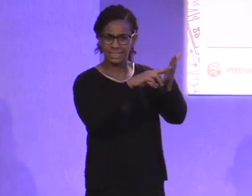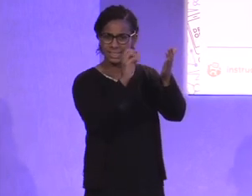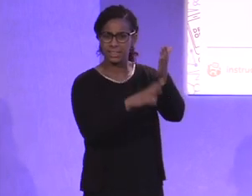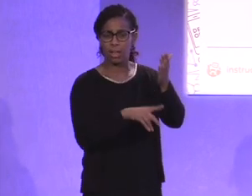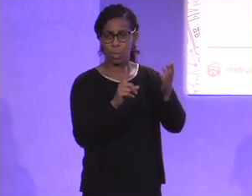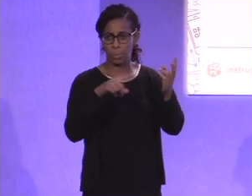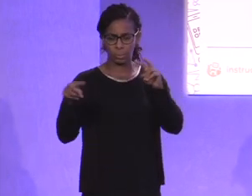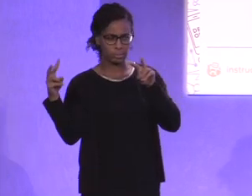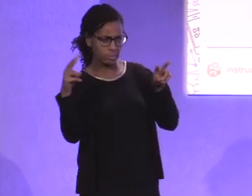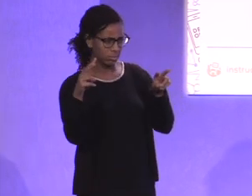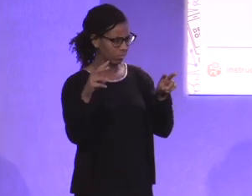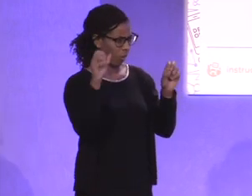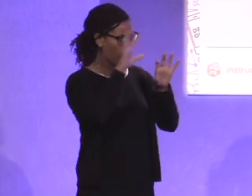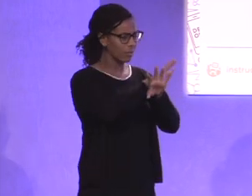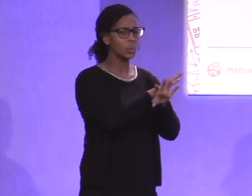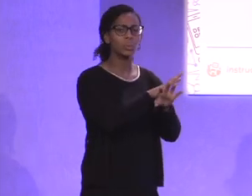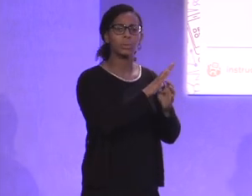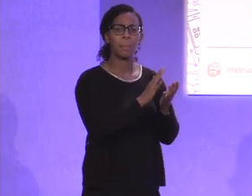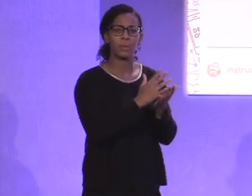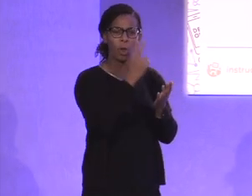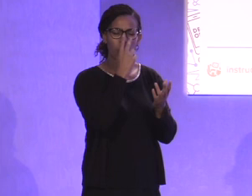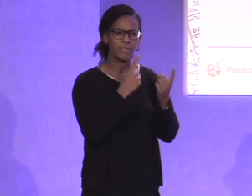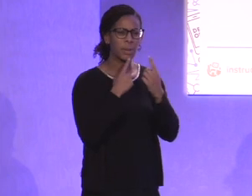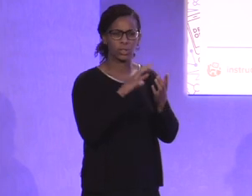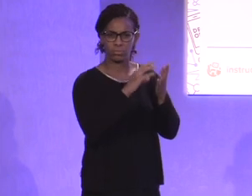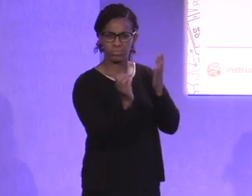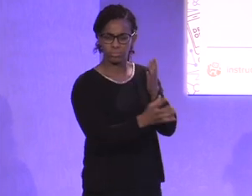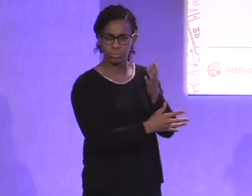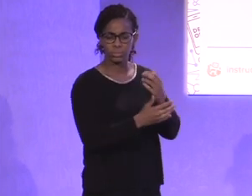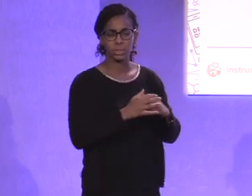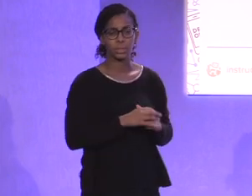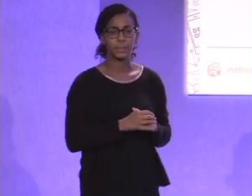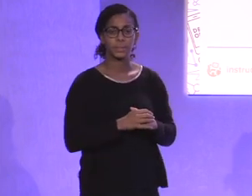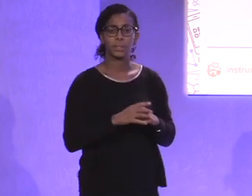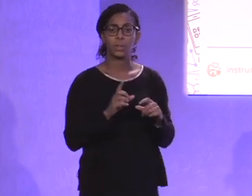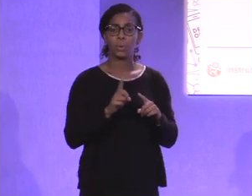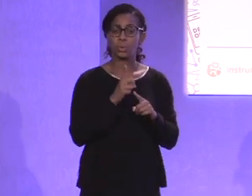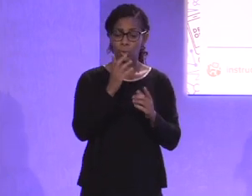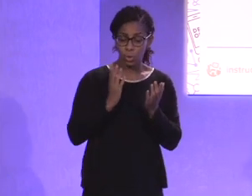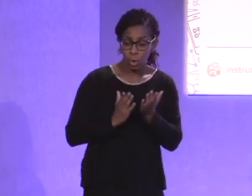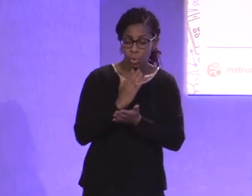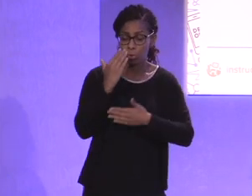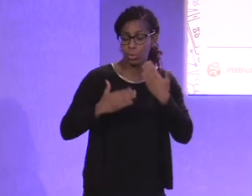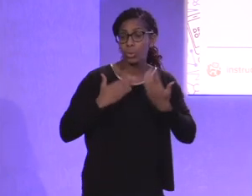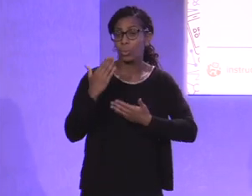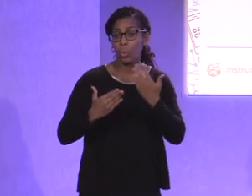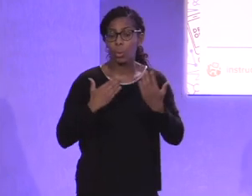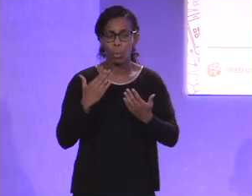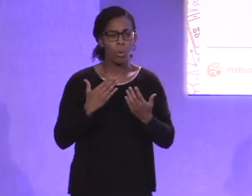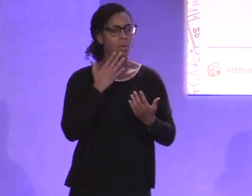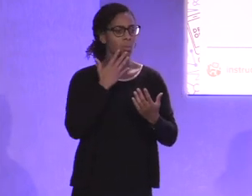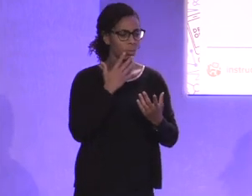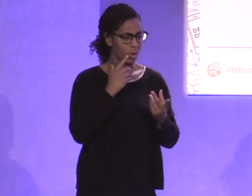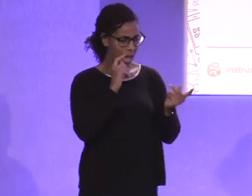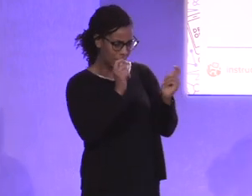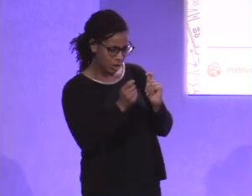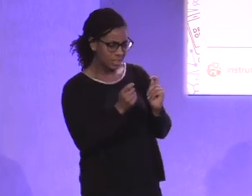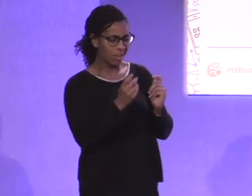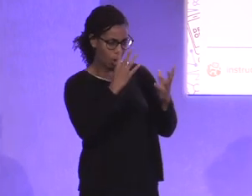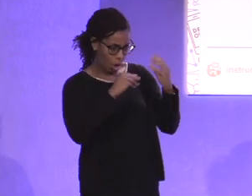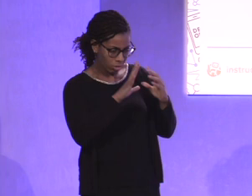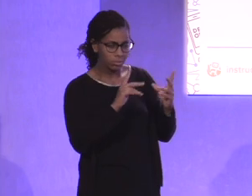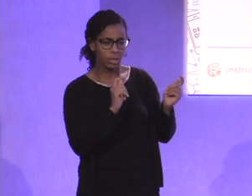misalignment. And then finally, adjust as you learn. So you're not going to get this right on the first try. Don't worry, it's fine. You're